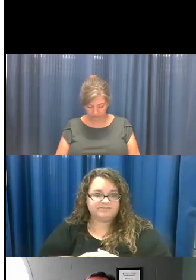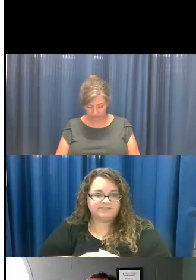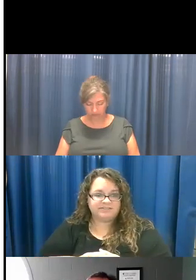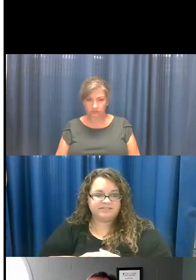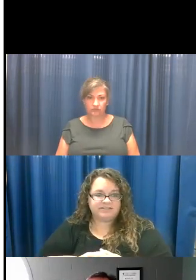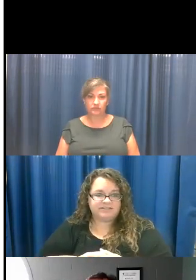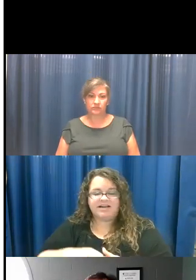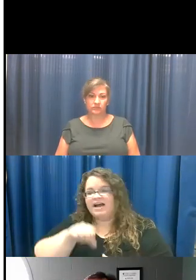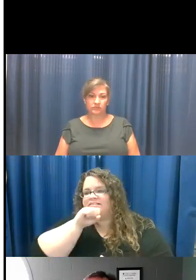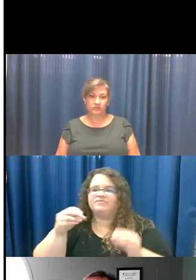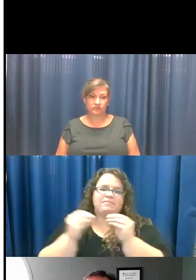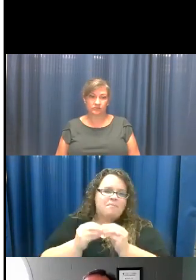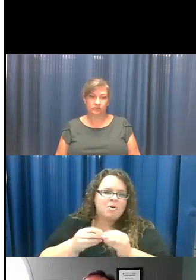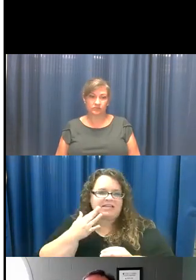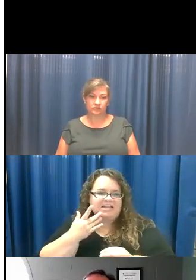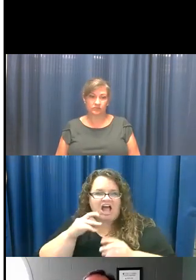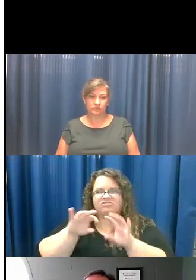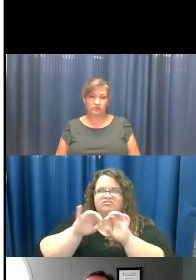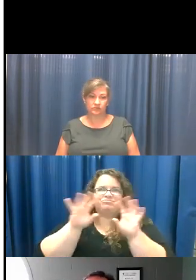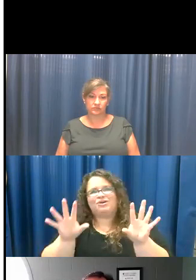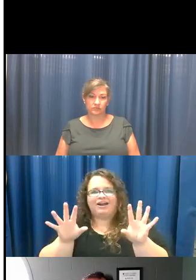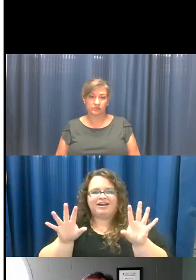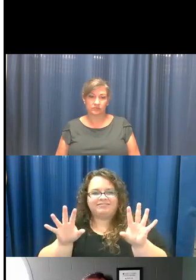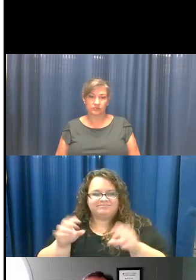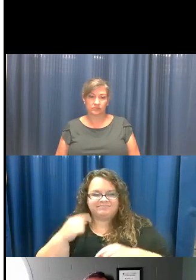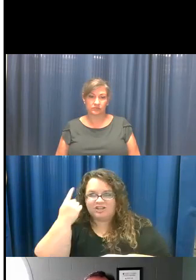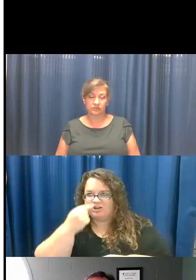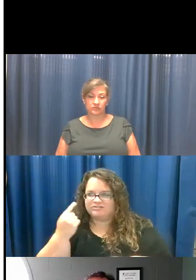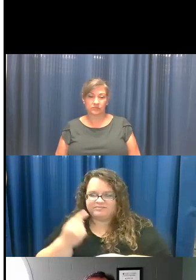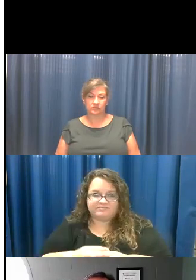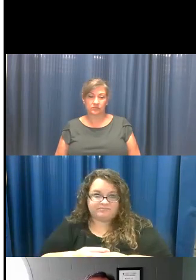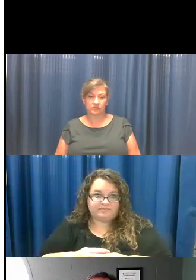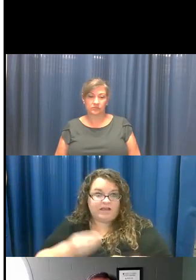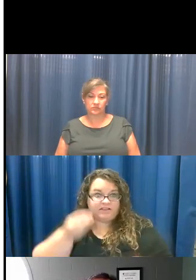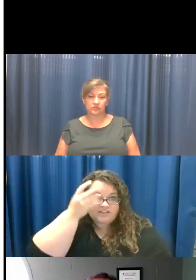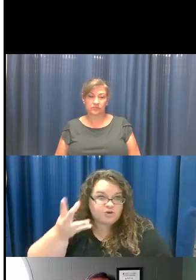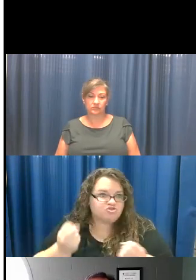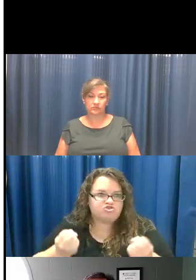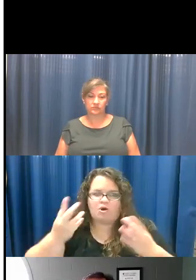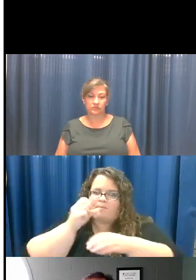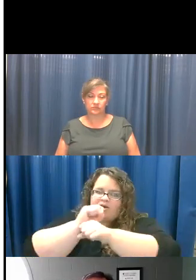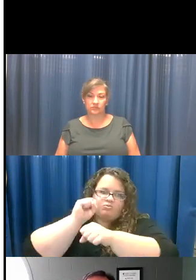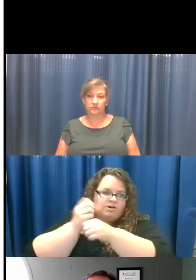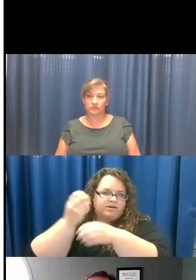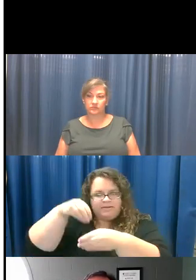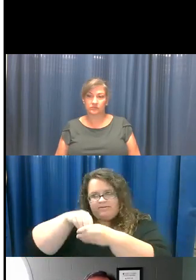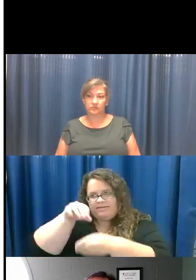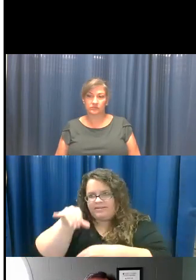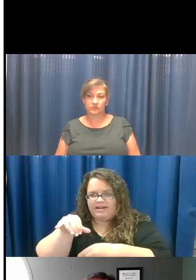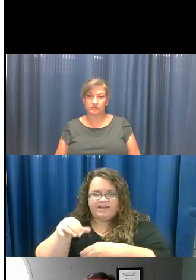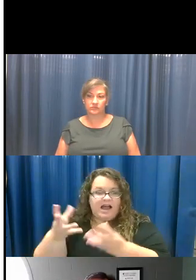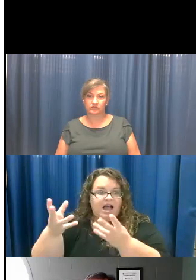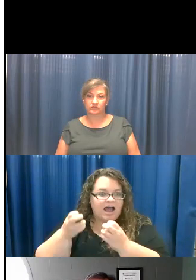more colorful appearance of it. I will tell you that a lot of work has gone into this. I want to do a shout out especially to